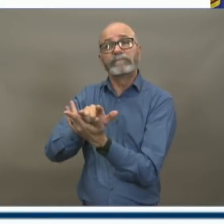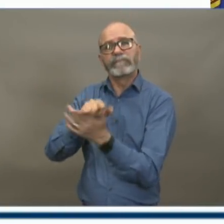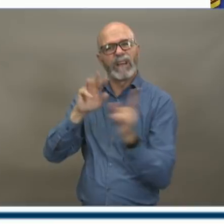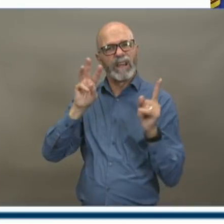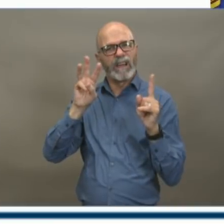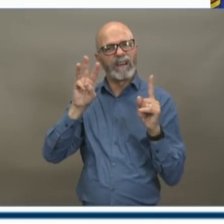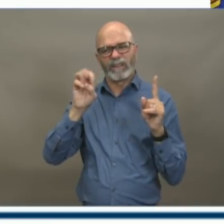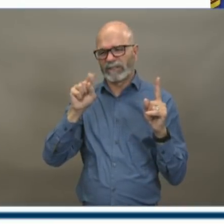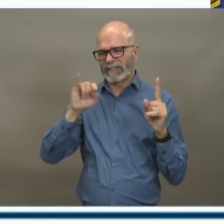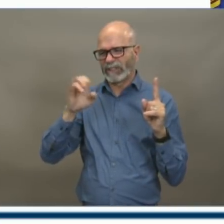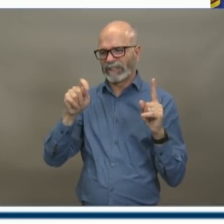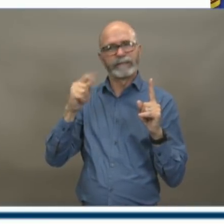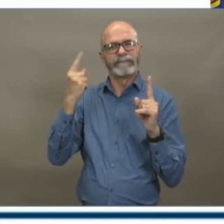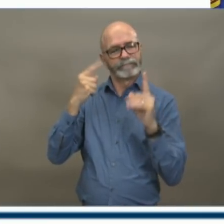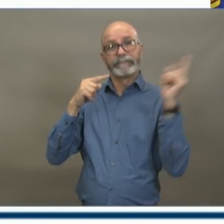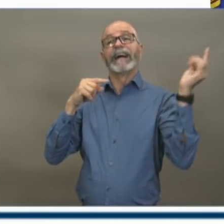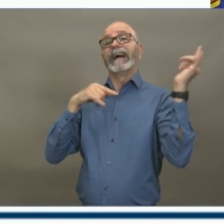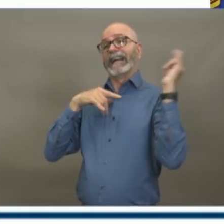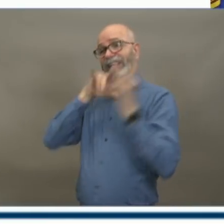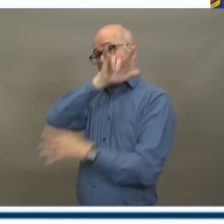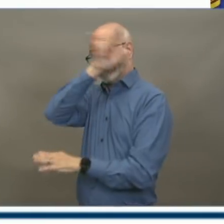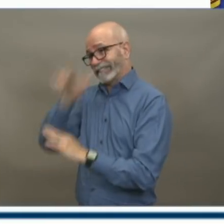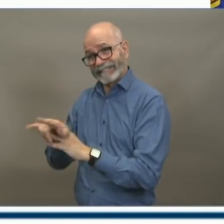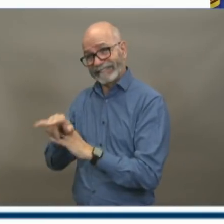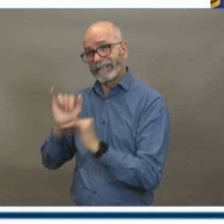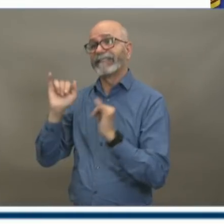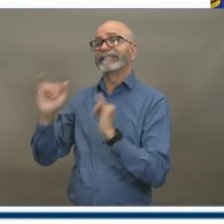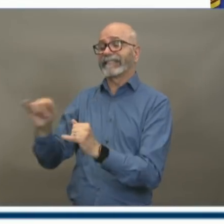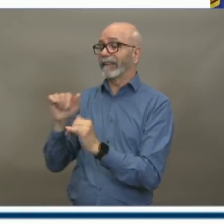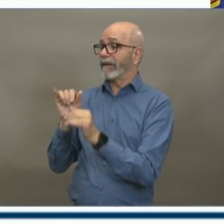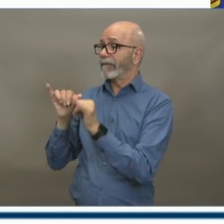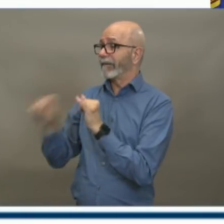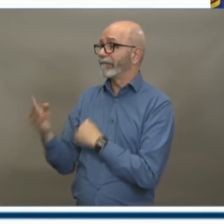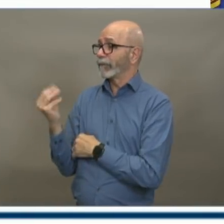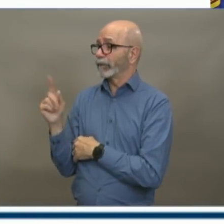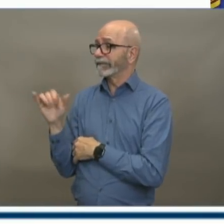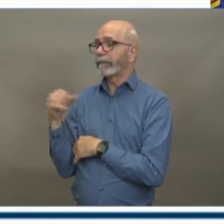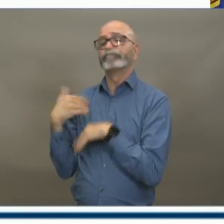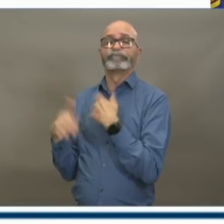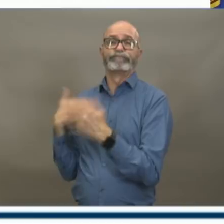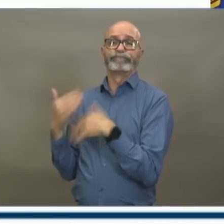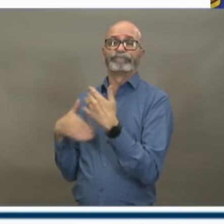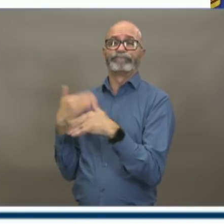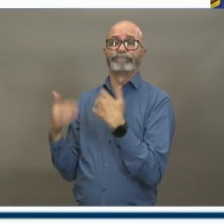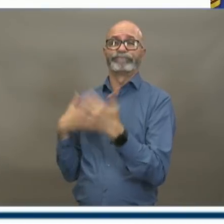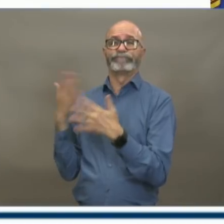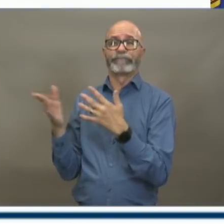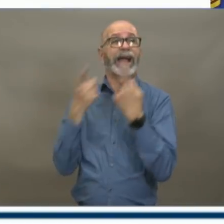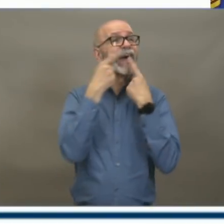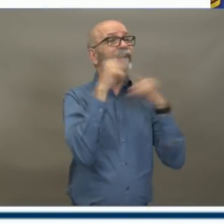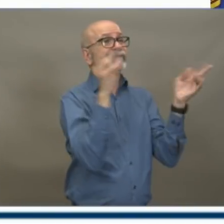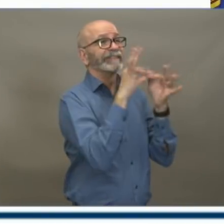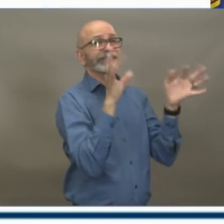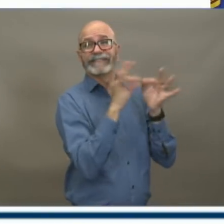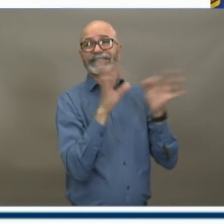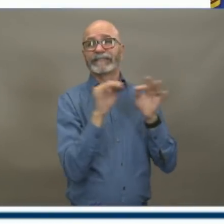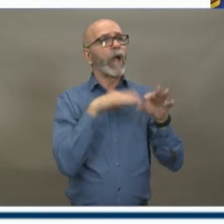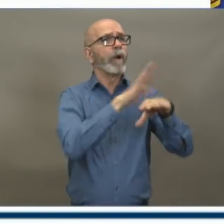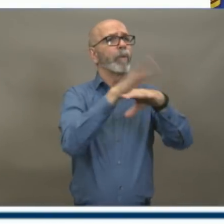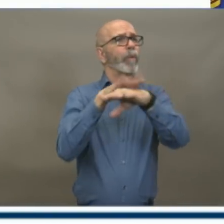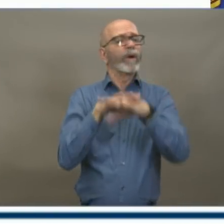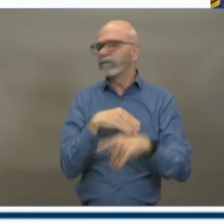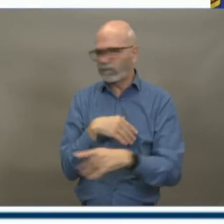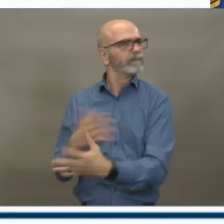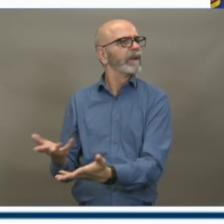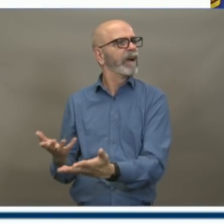the 14-day quarantine was up for people on that flight. I'm wondering if this is another case of someone coming down